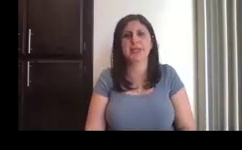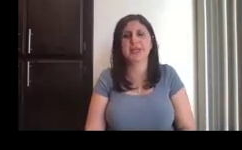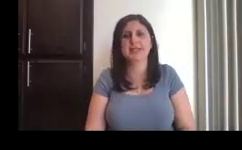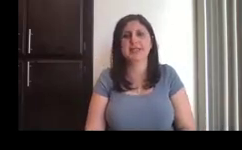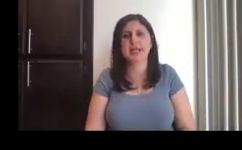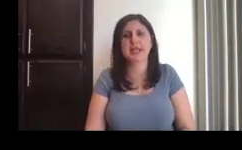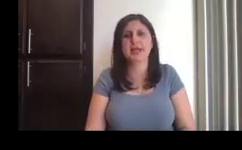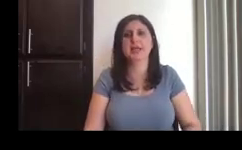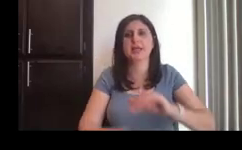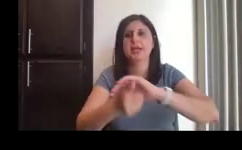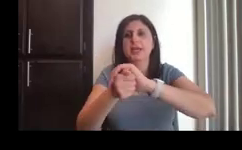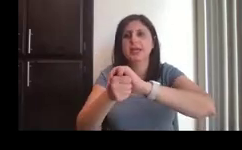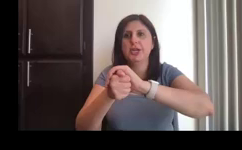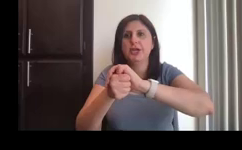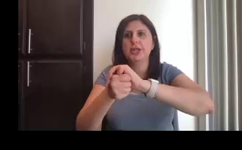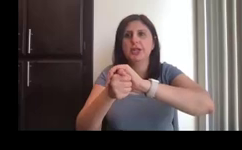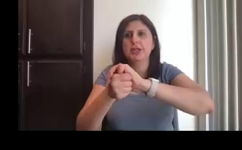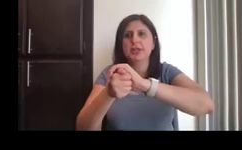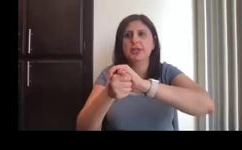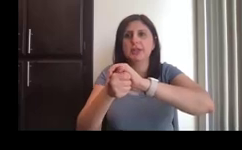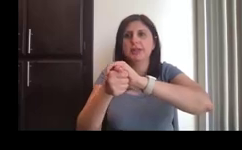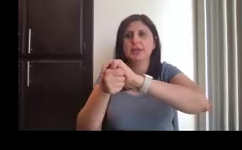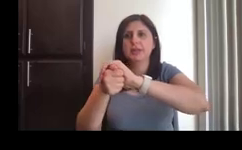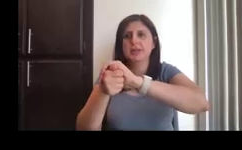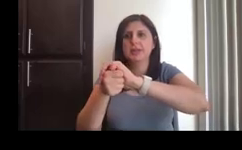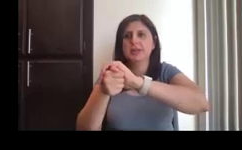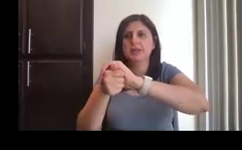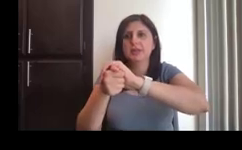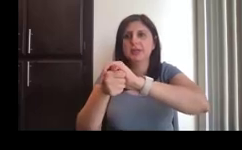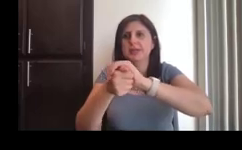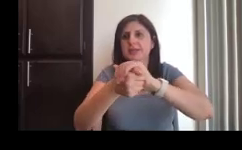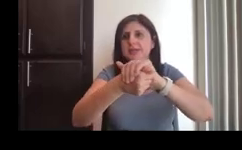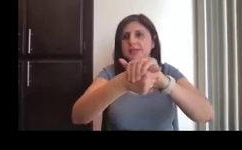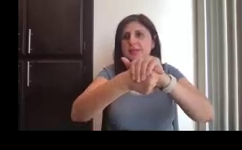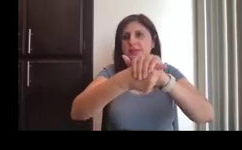Turtle, I really like this sign. Turtle.